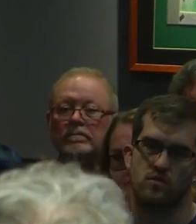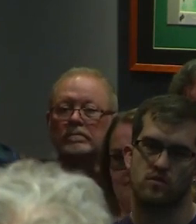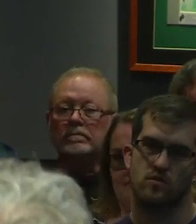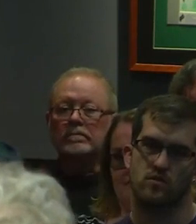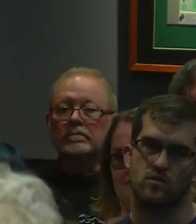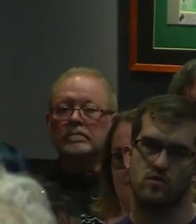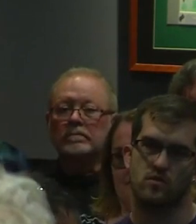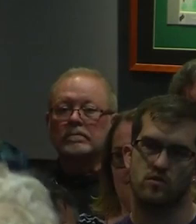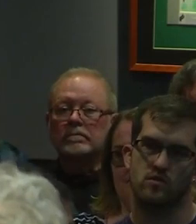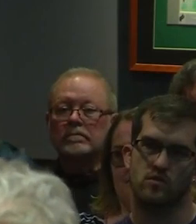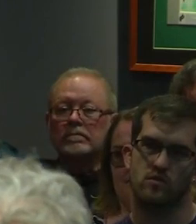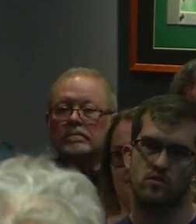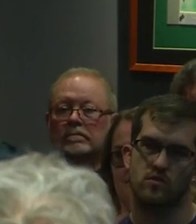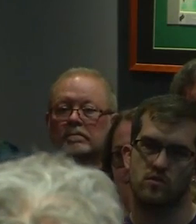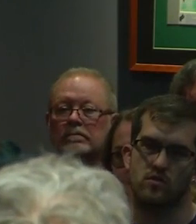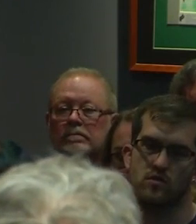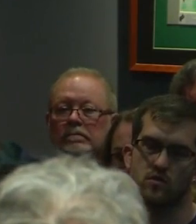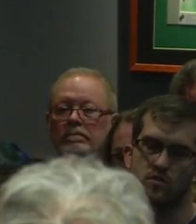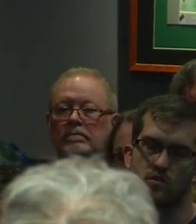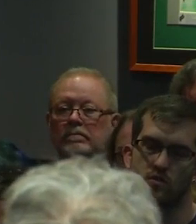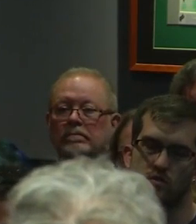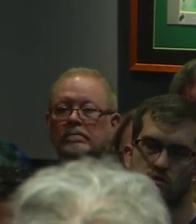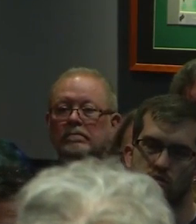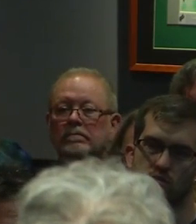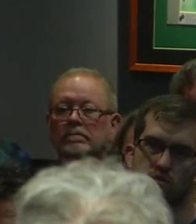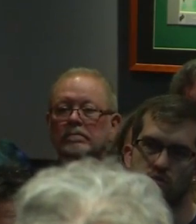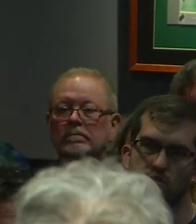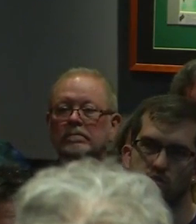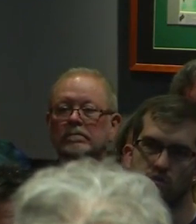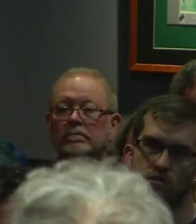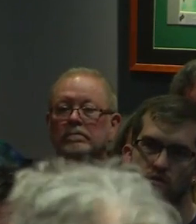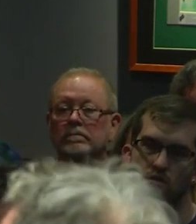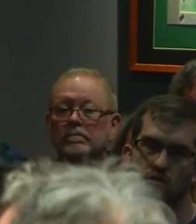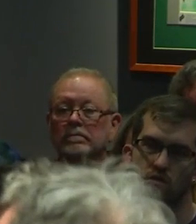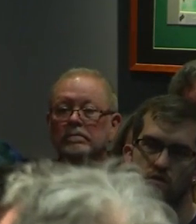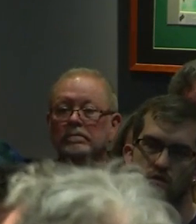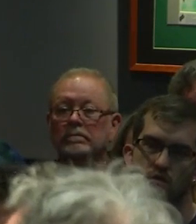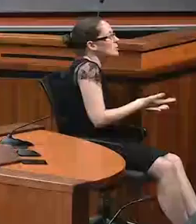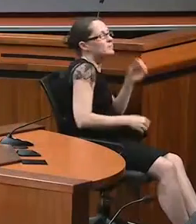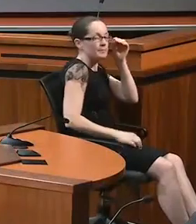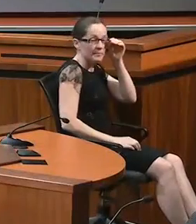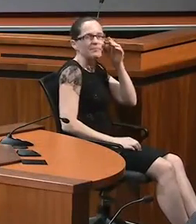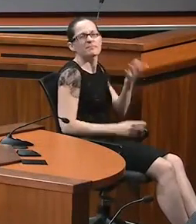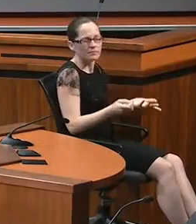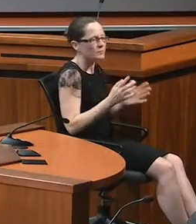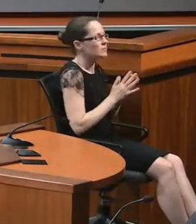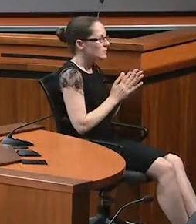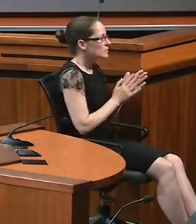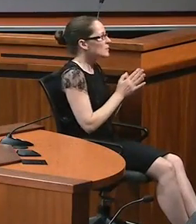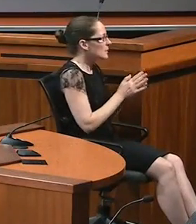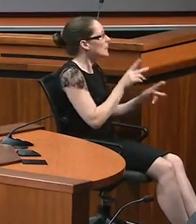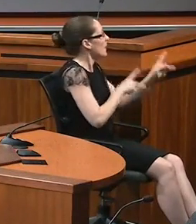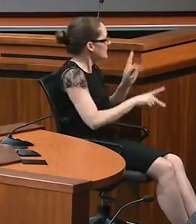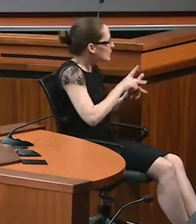that information have on the on your model? So what we did, we took the folks who prepared that study provided us